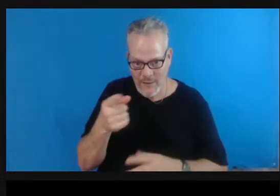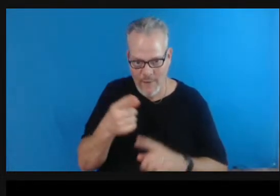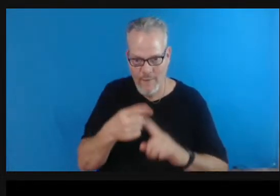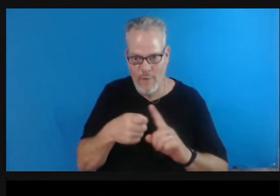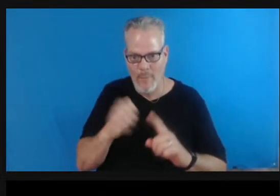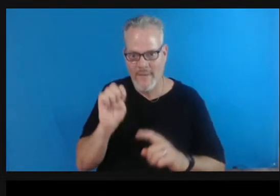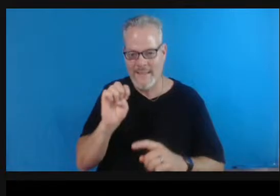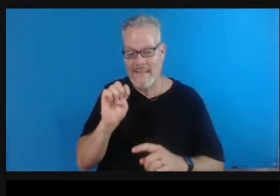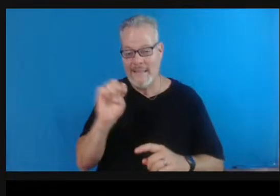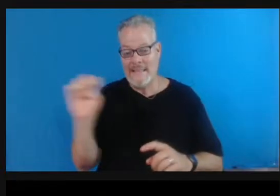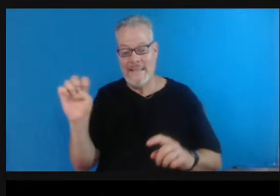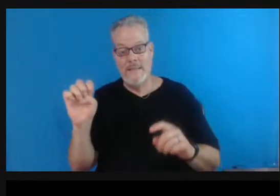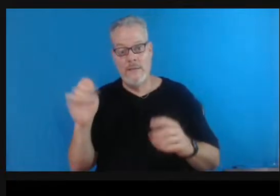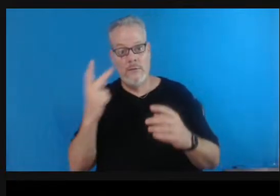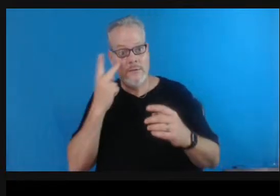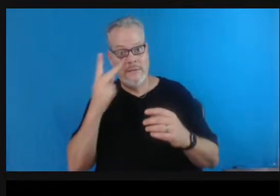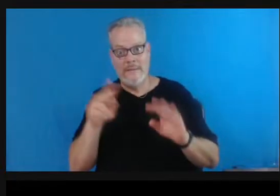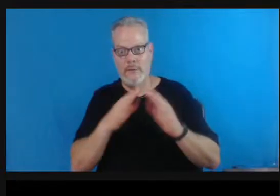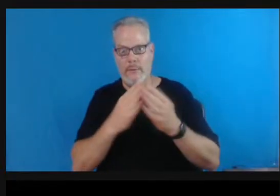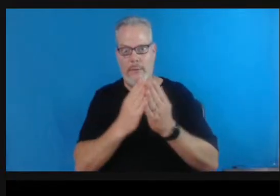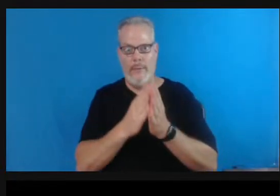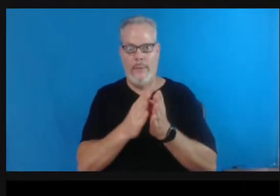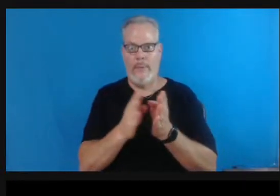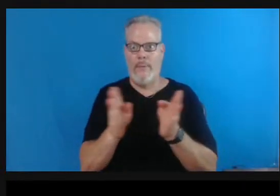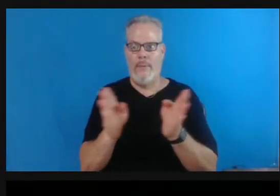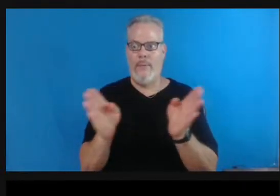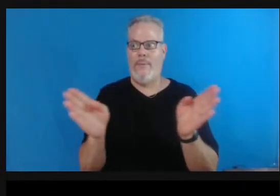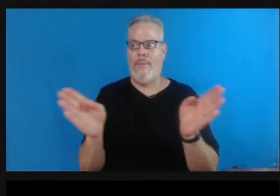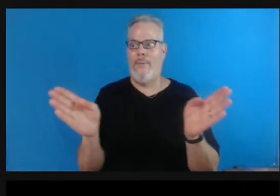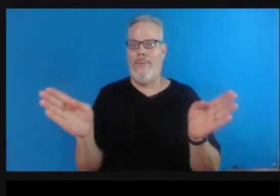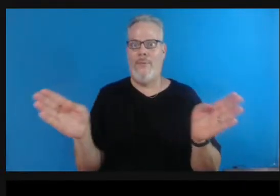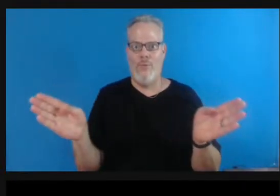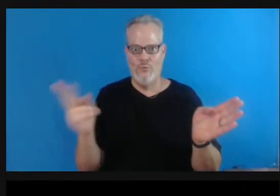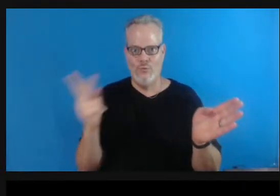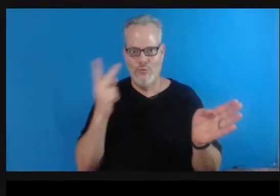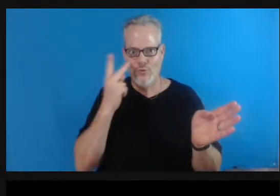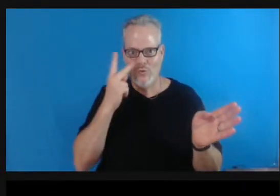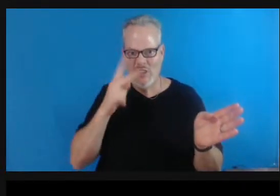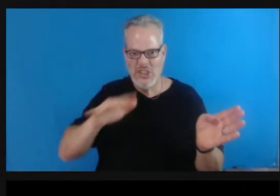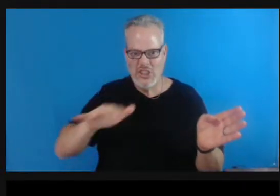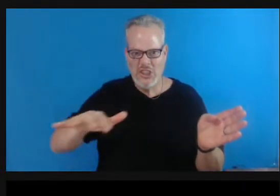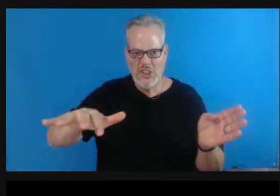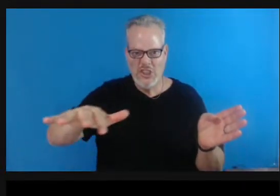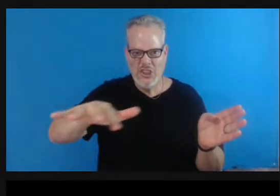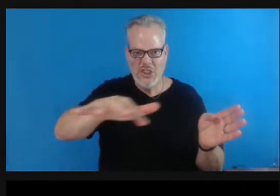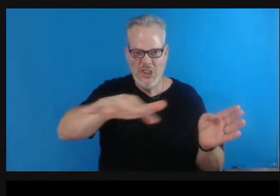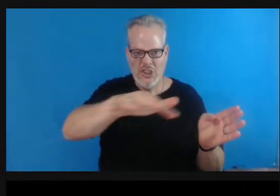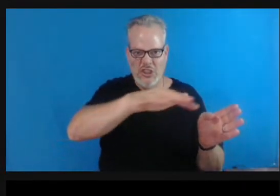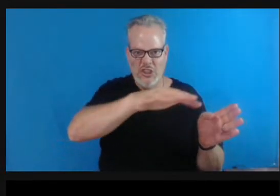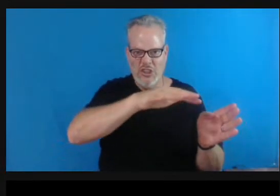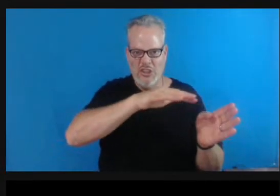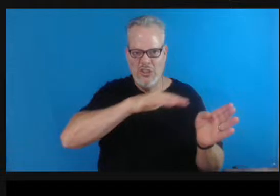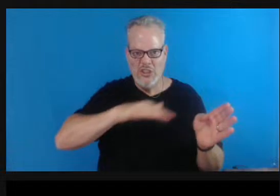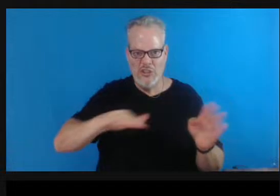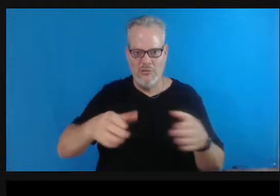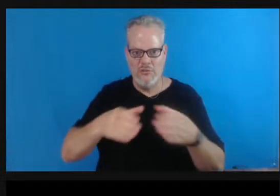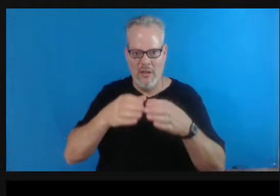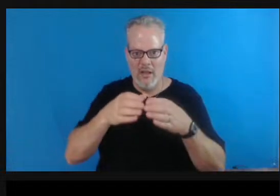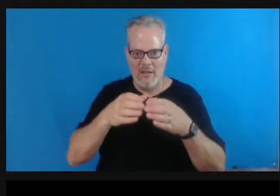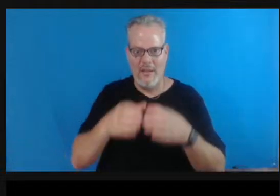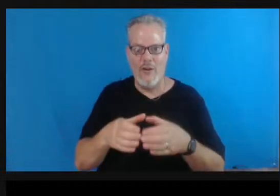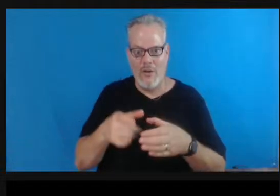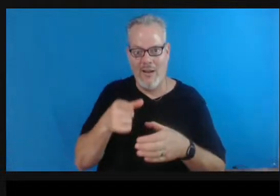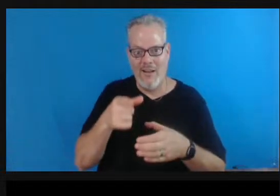wide angle view. This is one of our few cameras that can see the whole caldera still. So it's become important now that we've lost